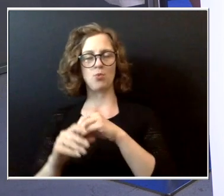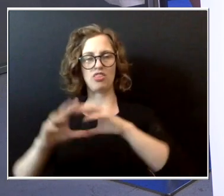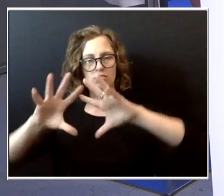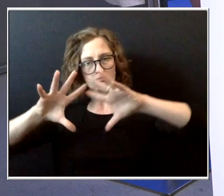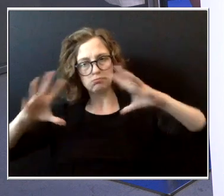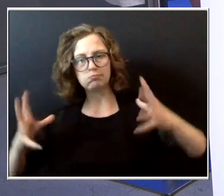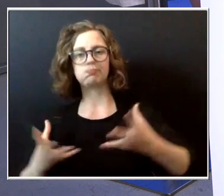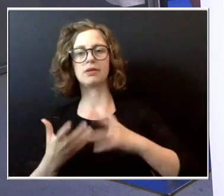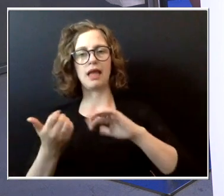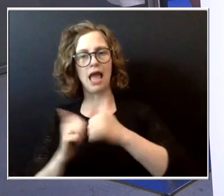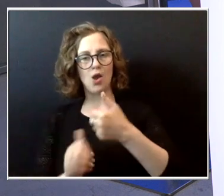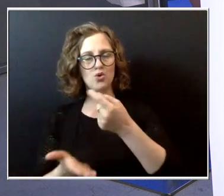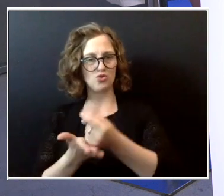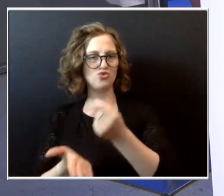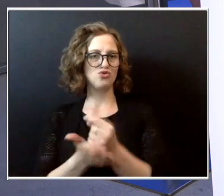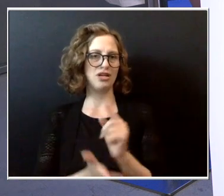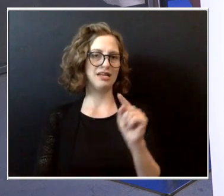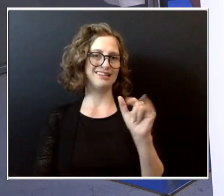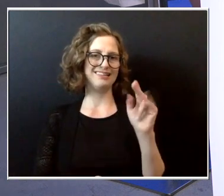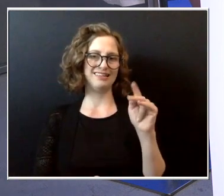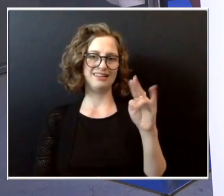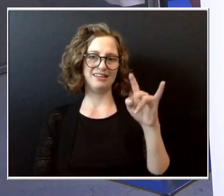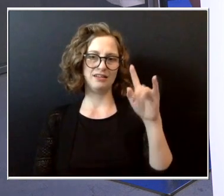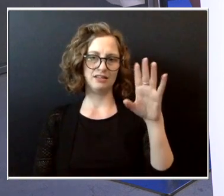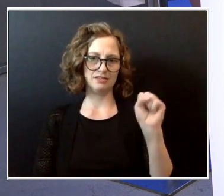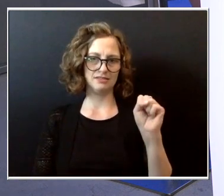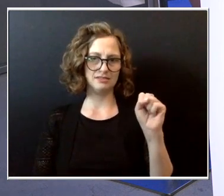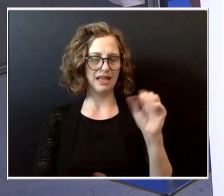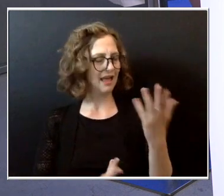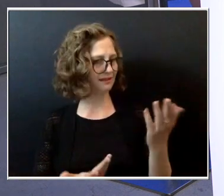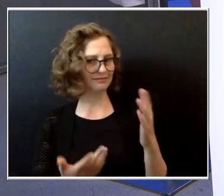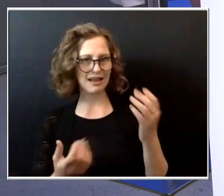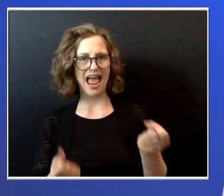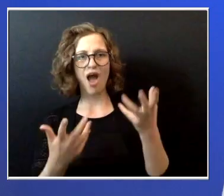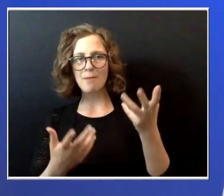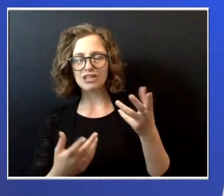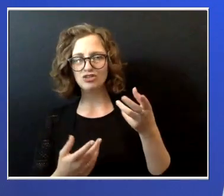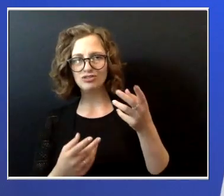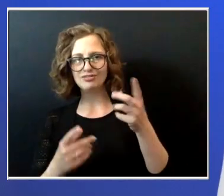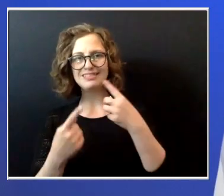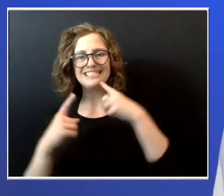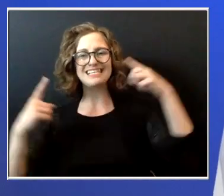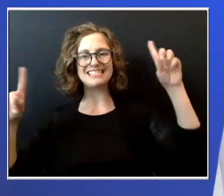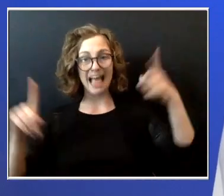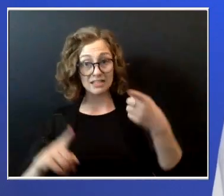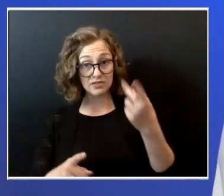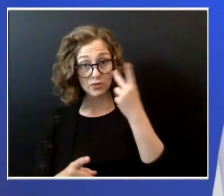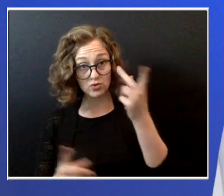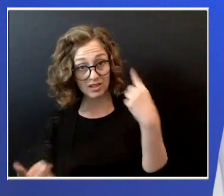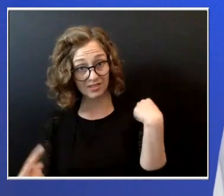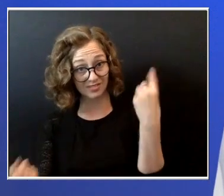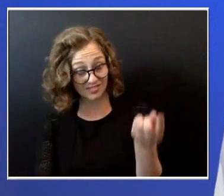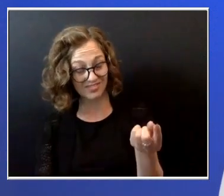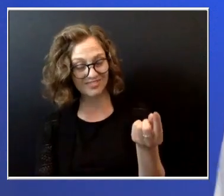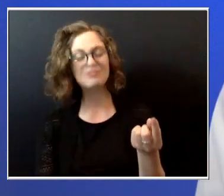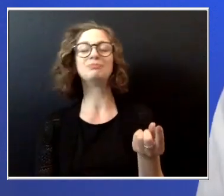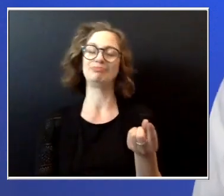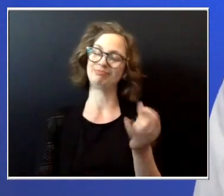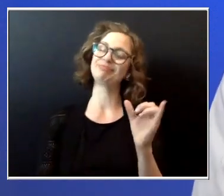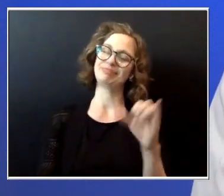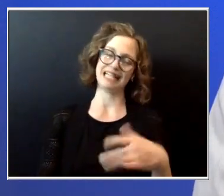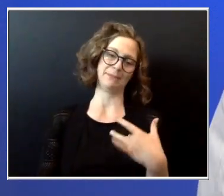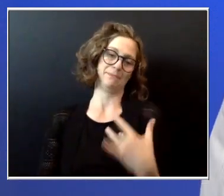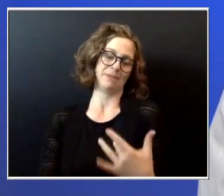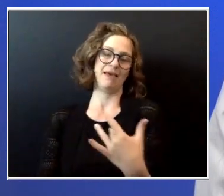patients you've done it with. How successful has it been? Let's start with that one. Yeah, that's a great question, and that's usually the first question I get from patients. Will